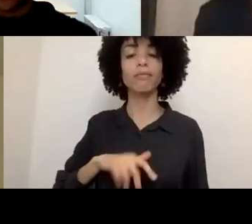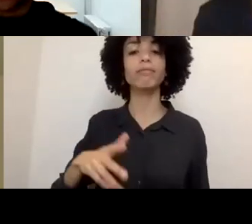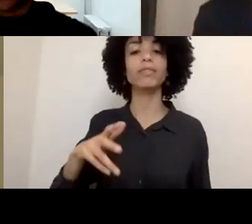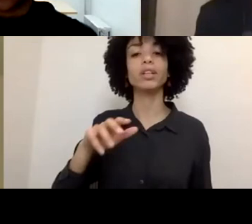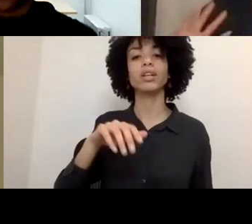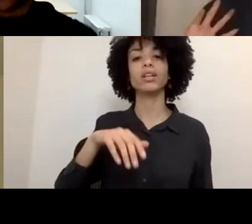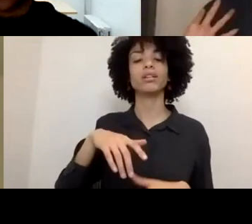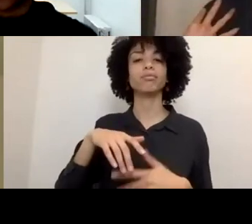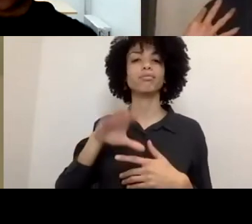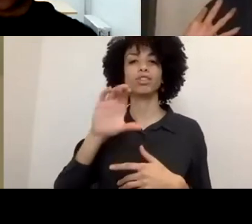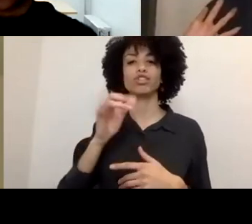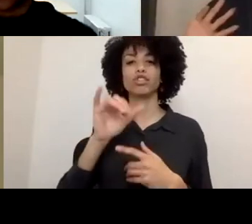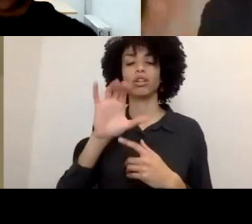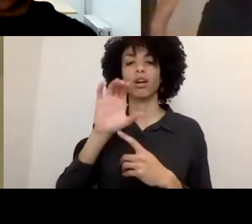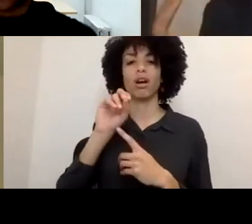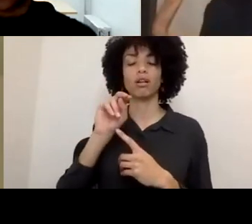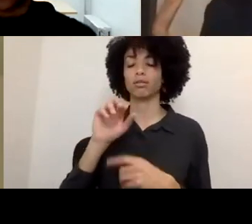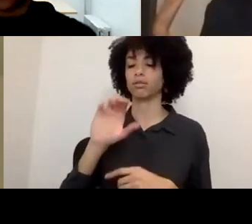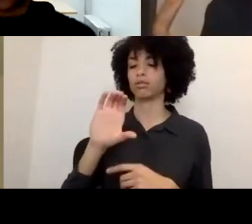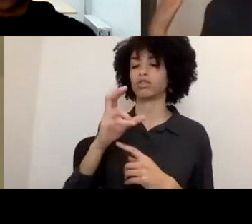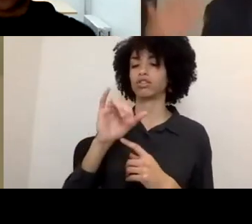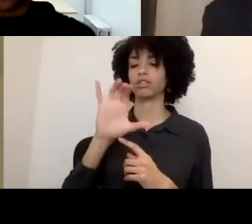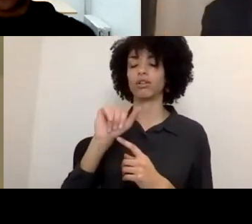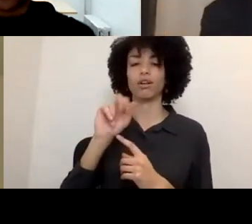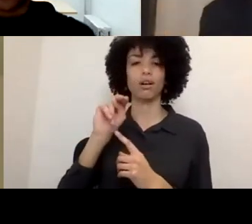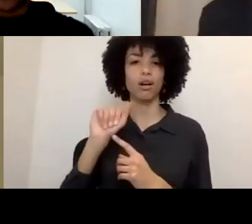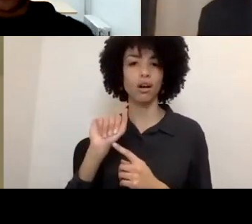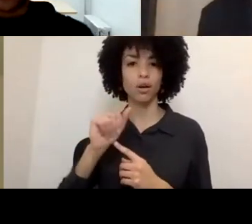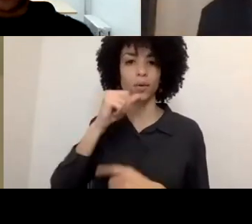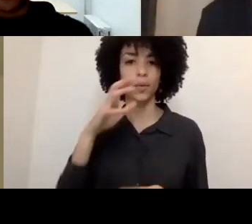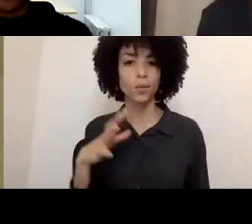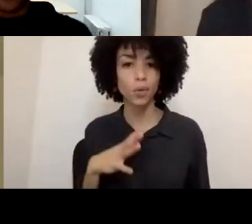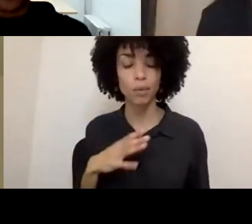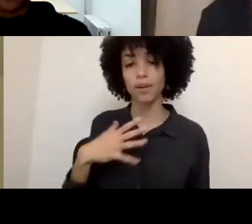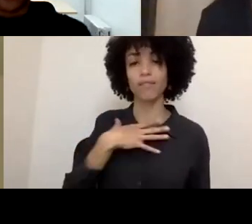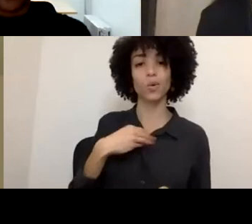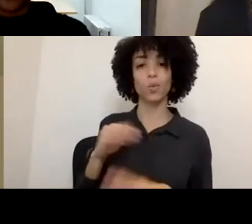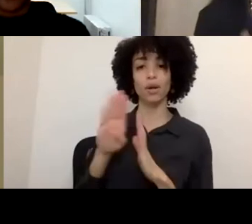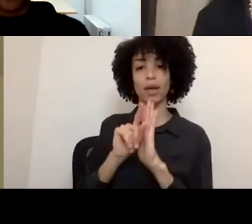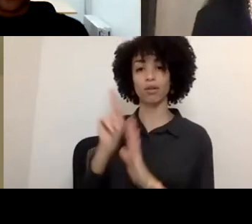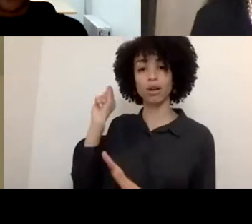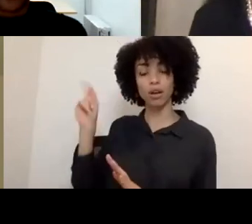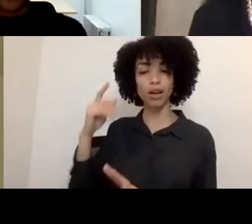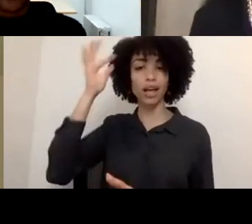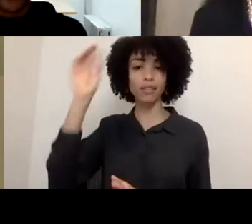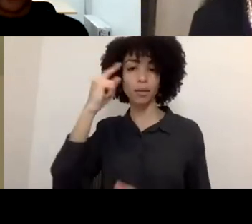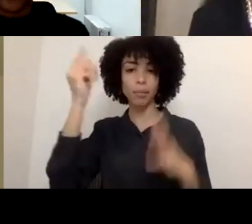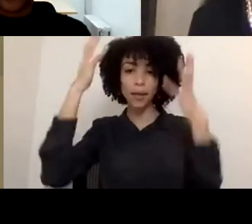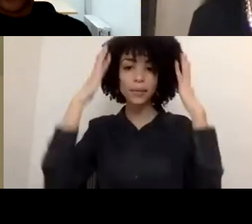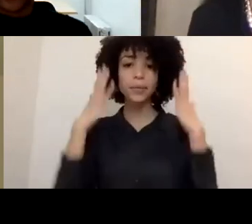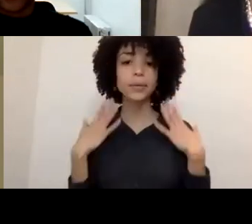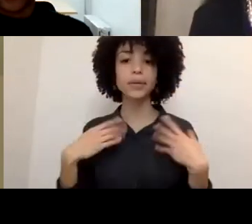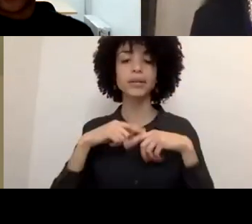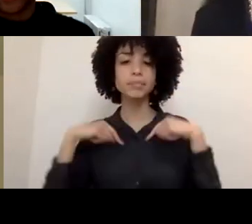eyes. I'm wearing a navy blazer, and there's a white background behind me. I have the privilege of serving as